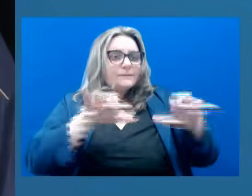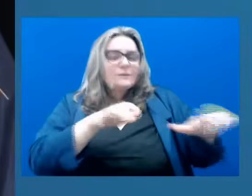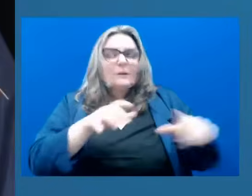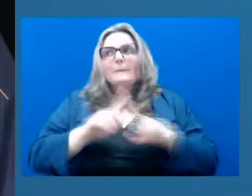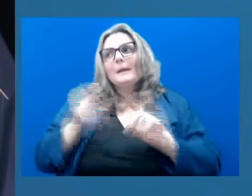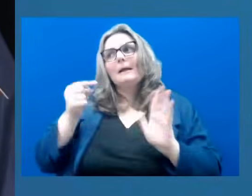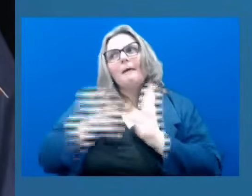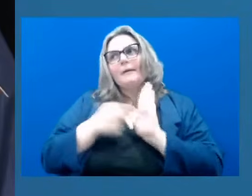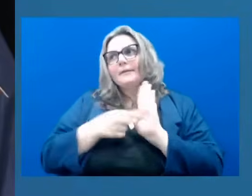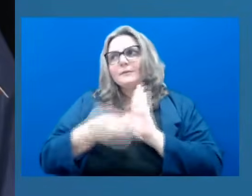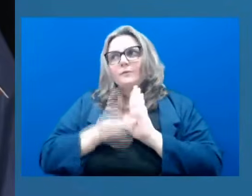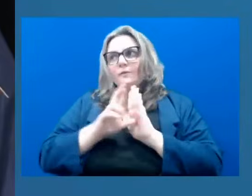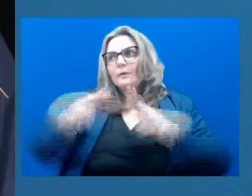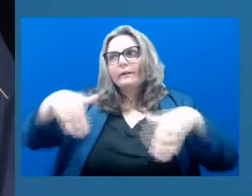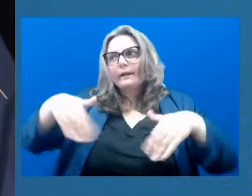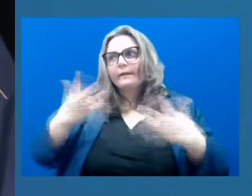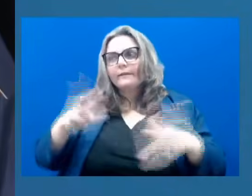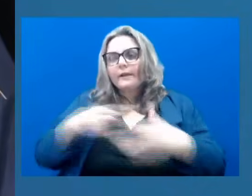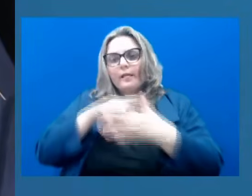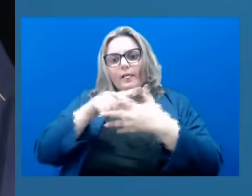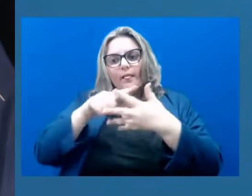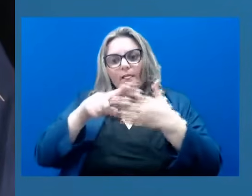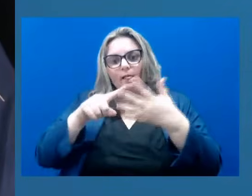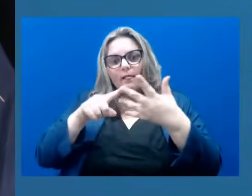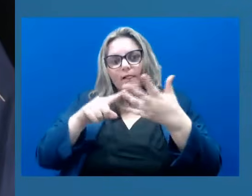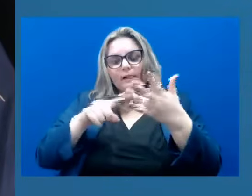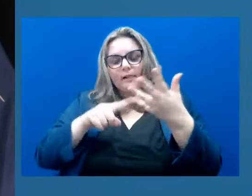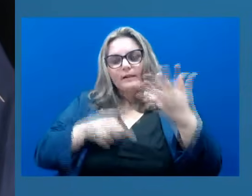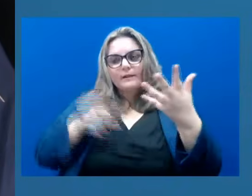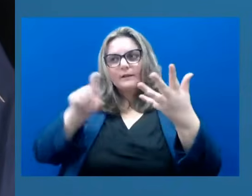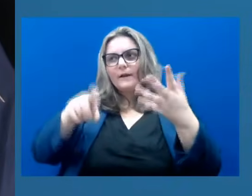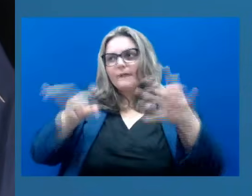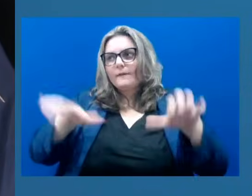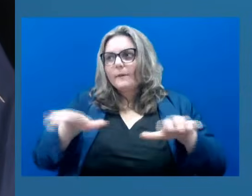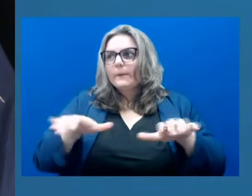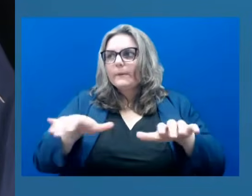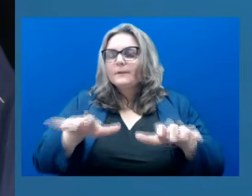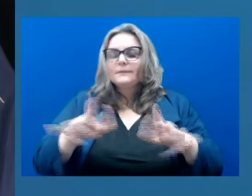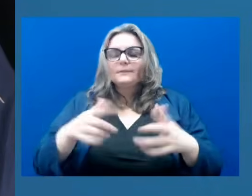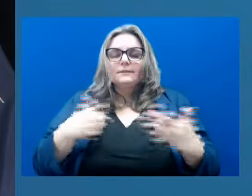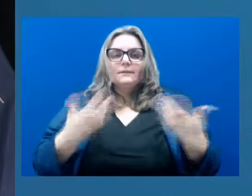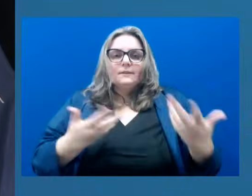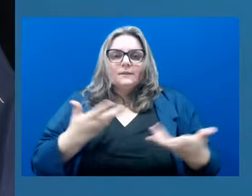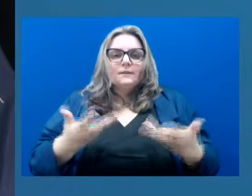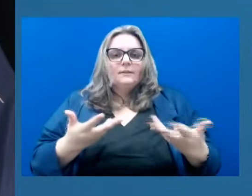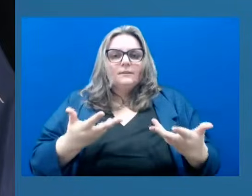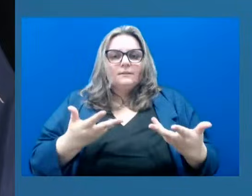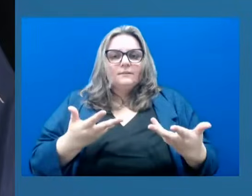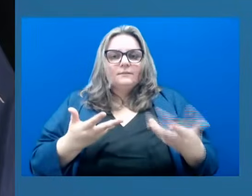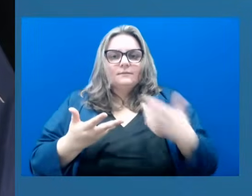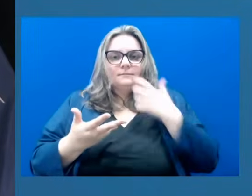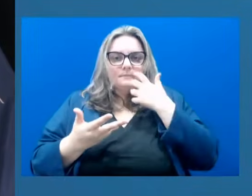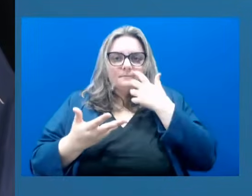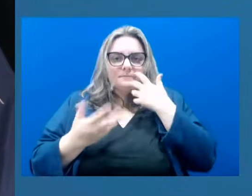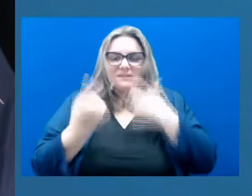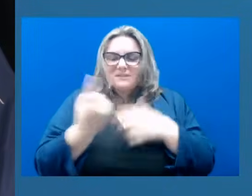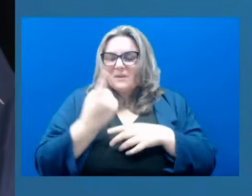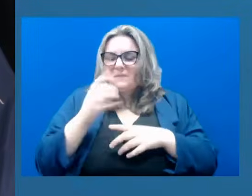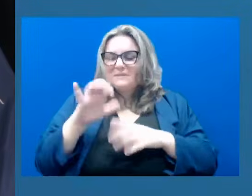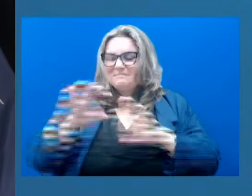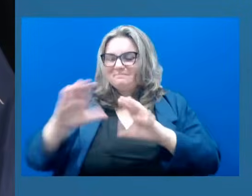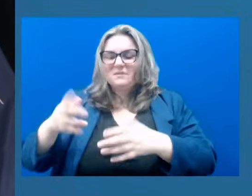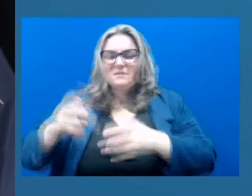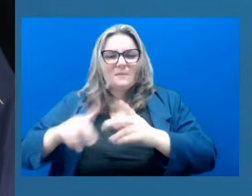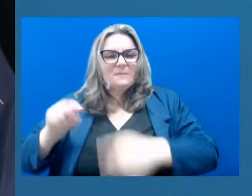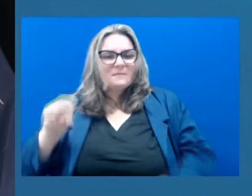draft DEIS and the preliminary DEIS, and you have to do this, and you have to do this. And then there was always the NIMBY crowd that would take an element of that